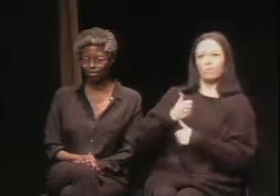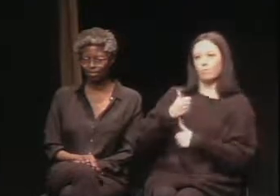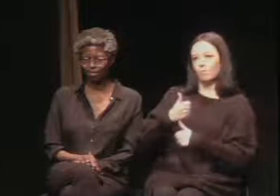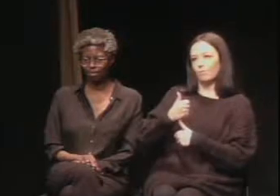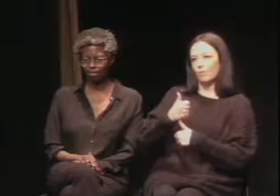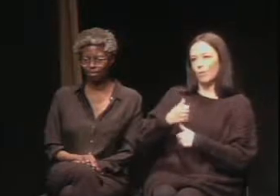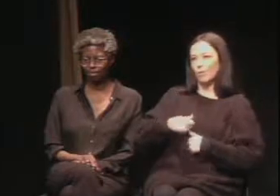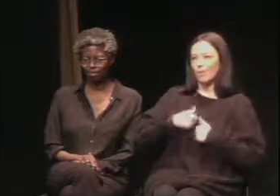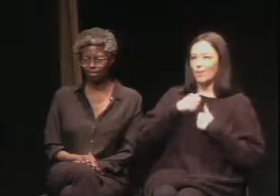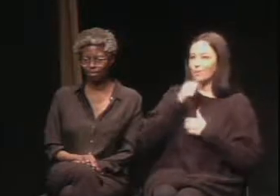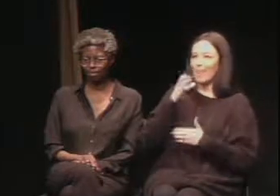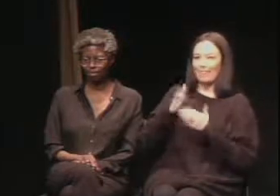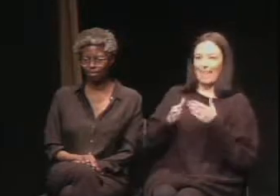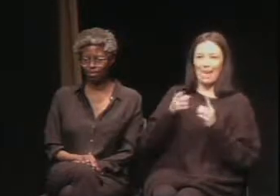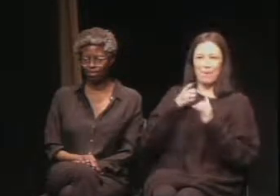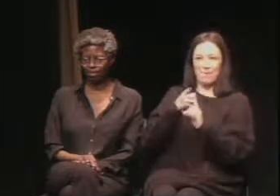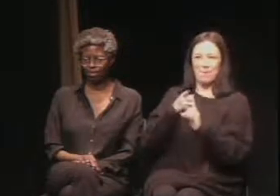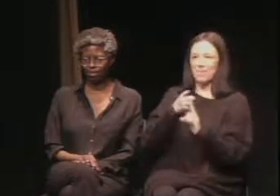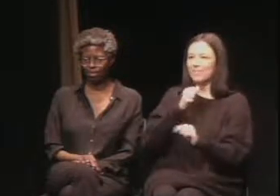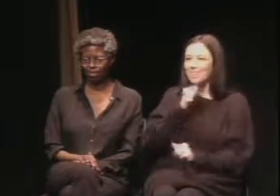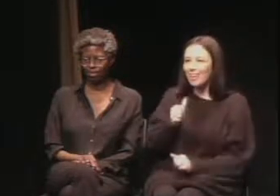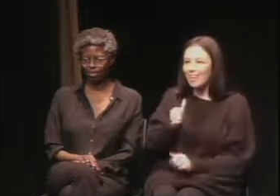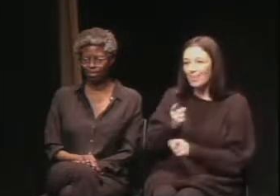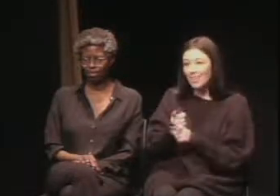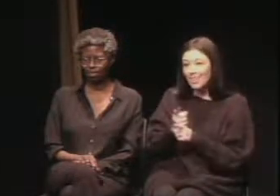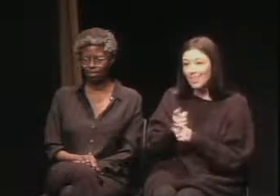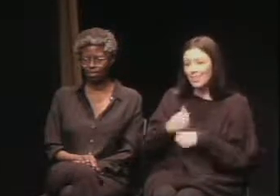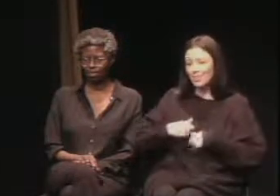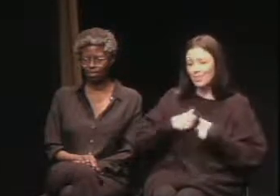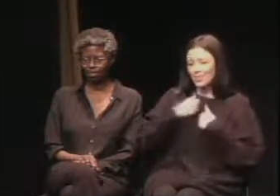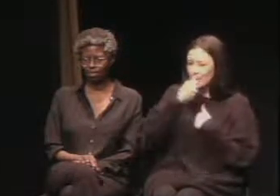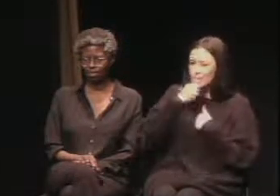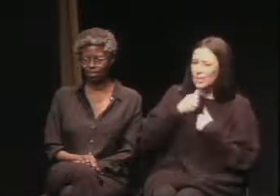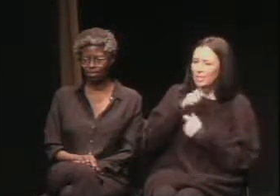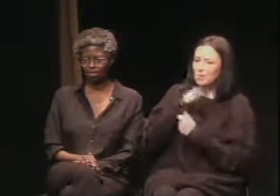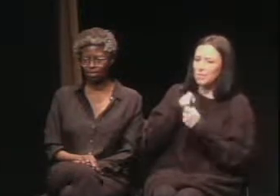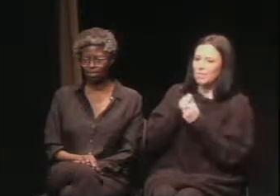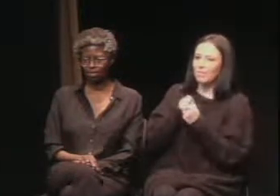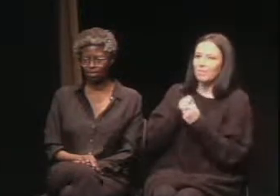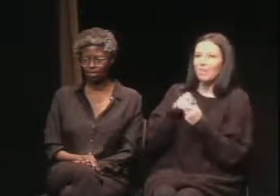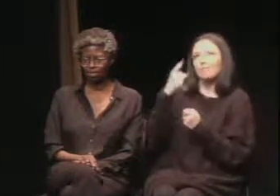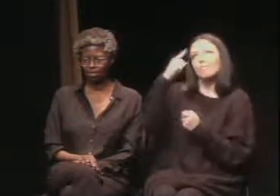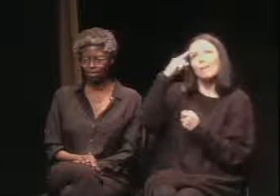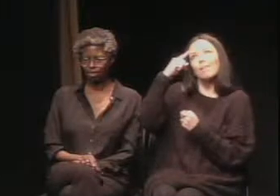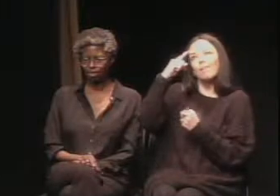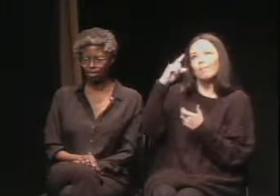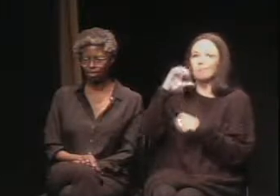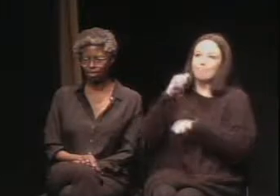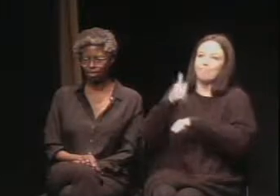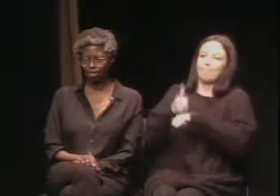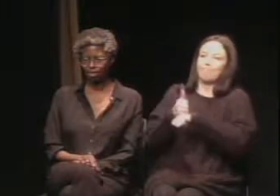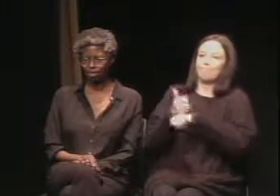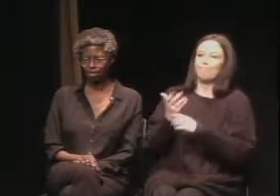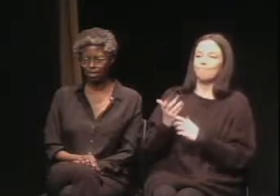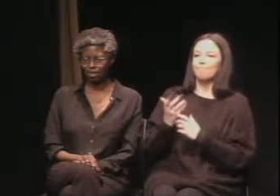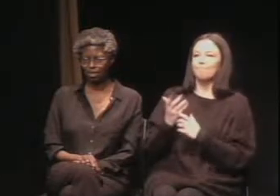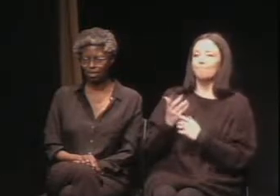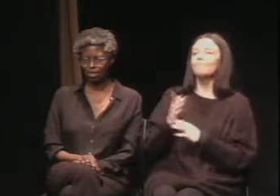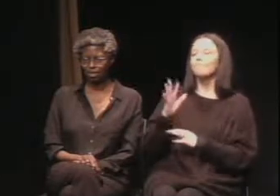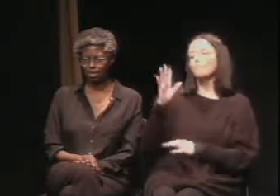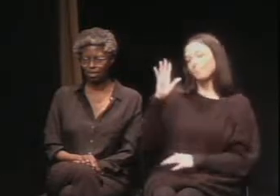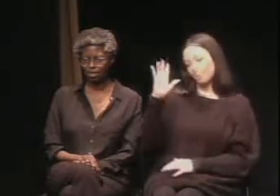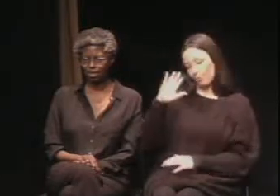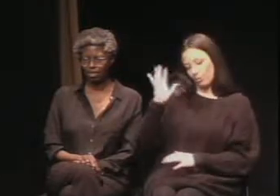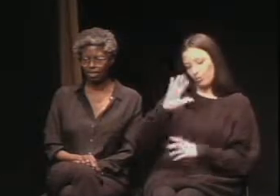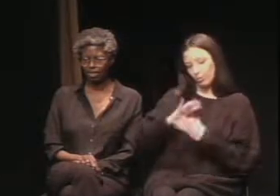even the end goal. Yeah. Right? Yeah. Surviving is a particular state. And I think I had an elder once